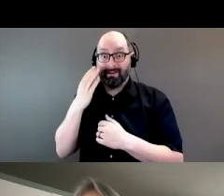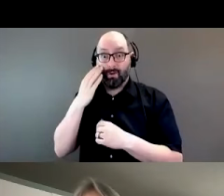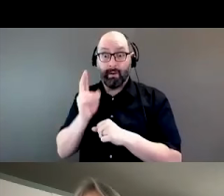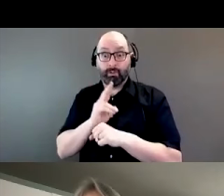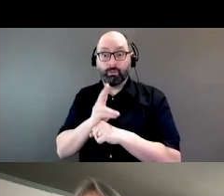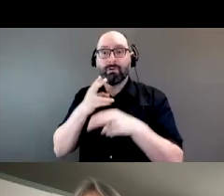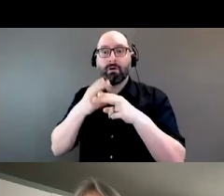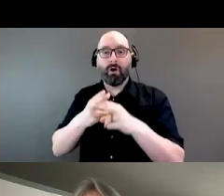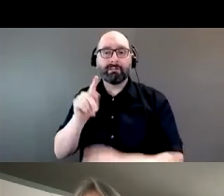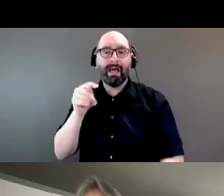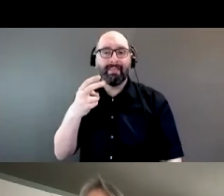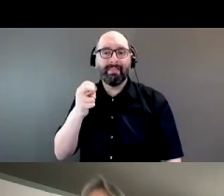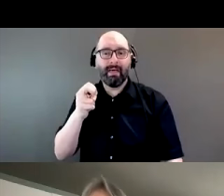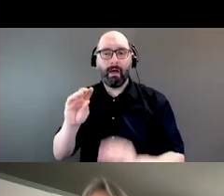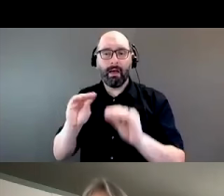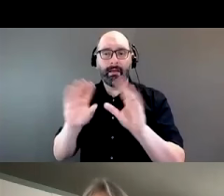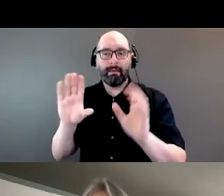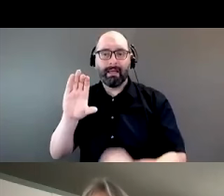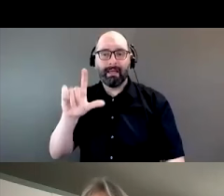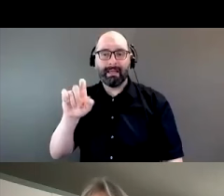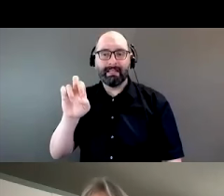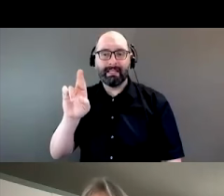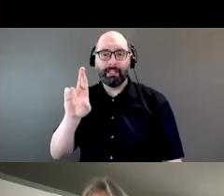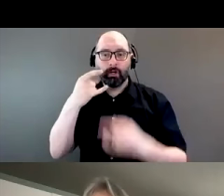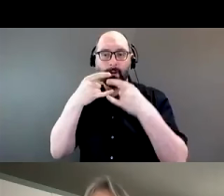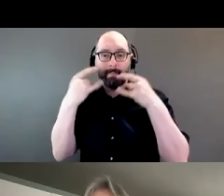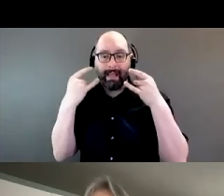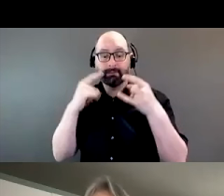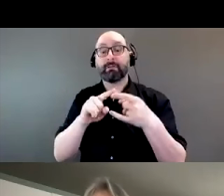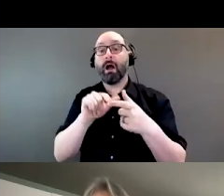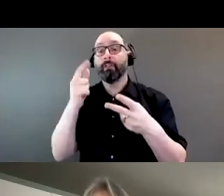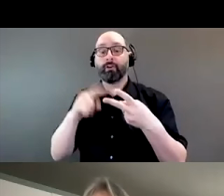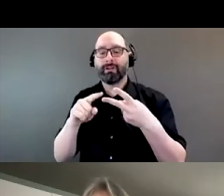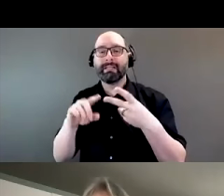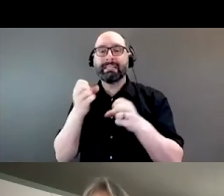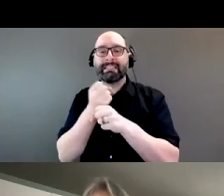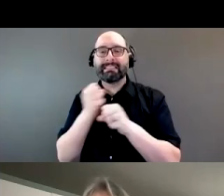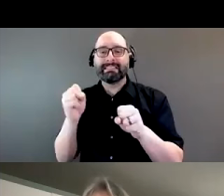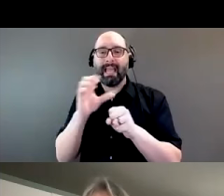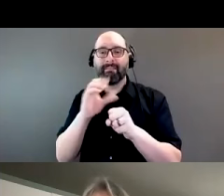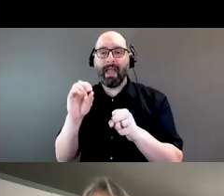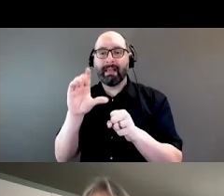the Clear Mask. There's another one called Safe and Clear. Safe and Clear, it looks just like a